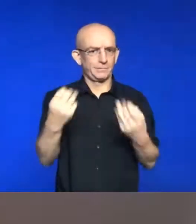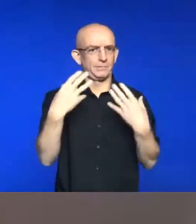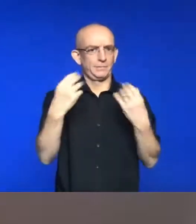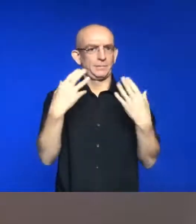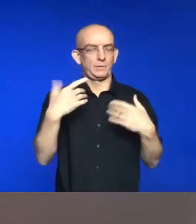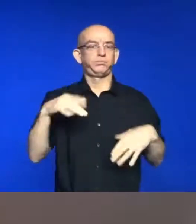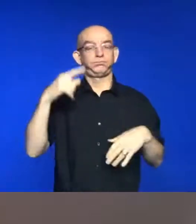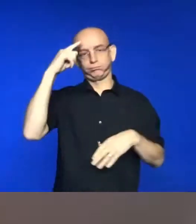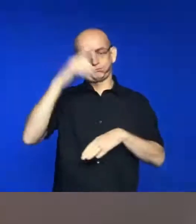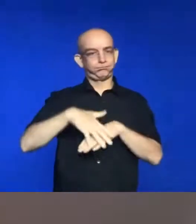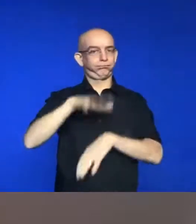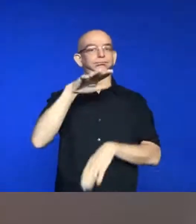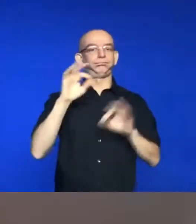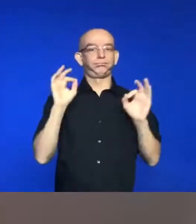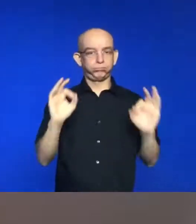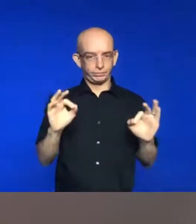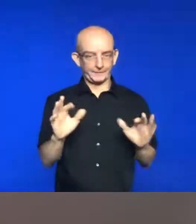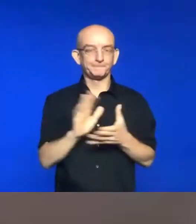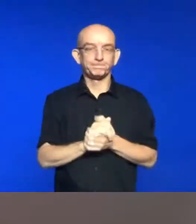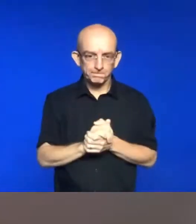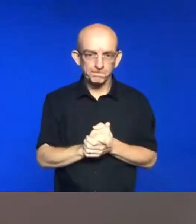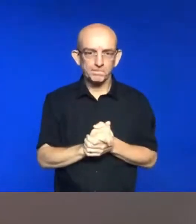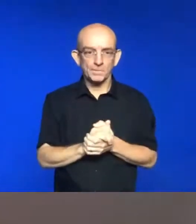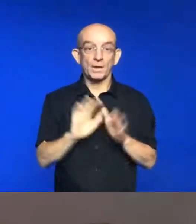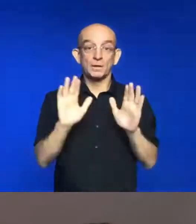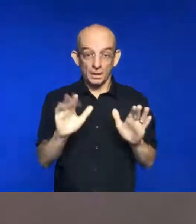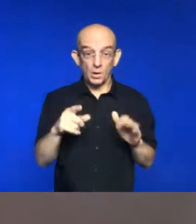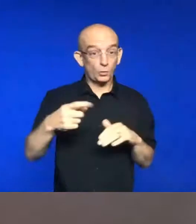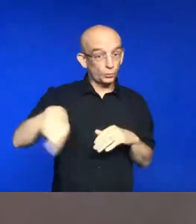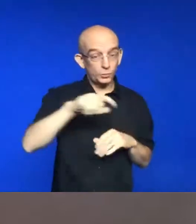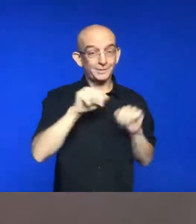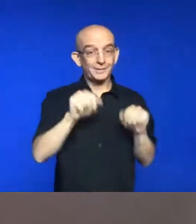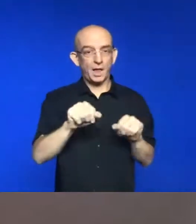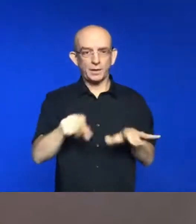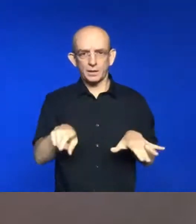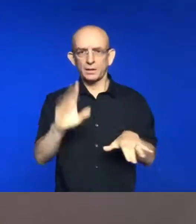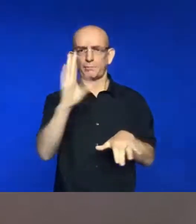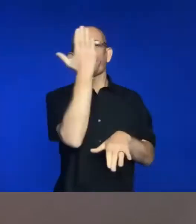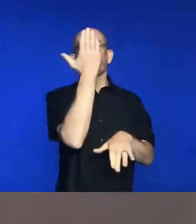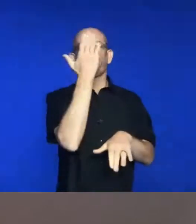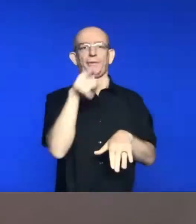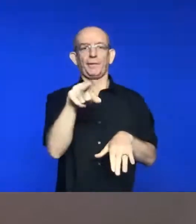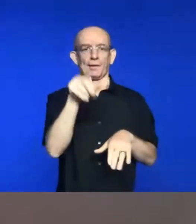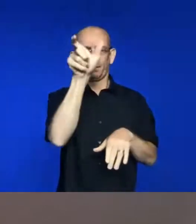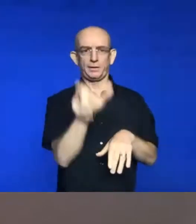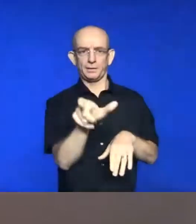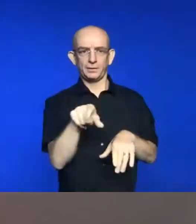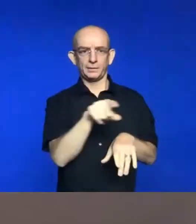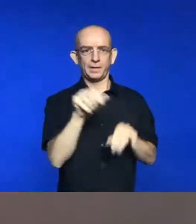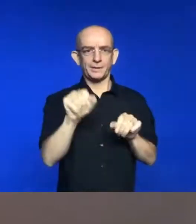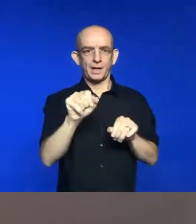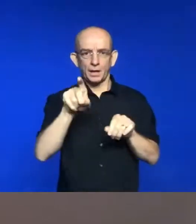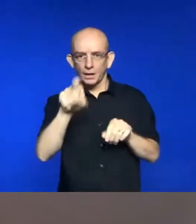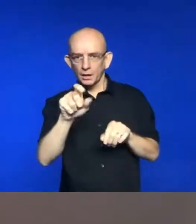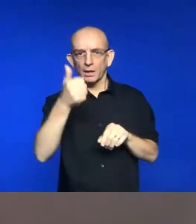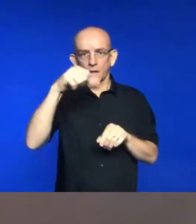can respond to the poll that is right now on your screen, this is very important for us so that we know